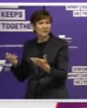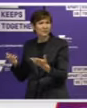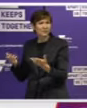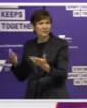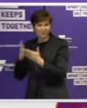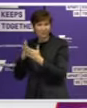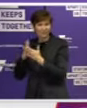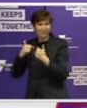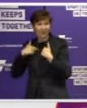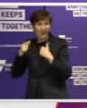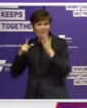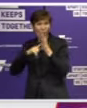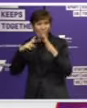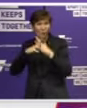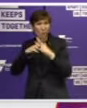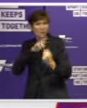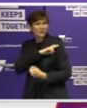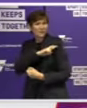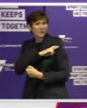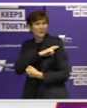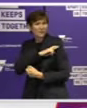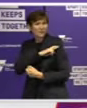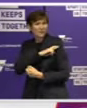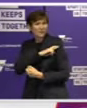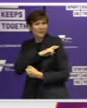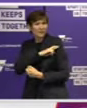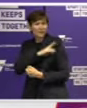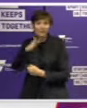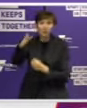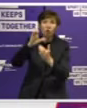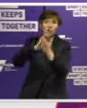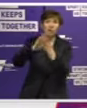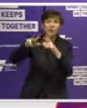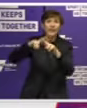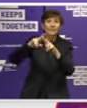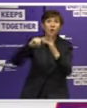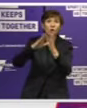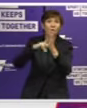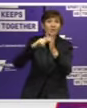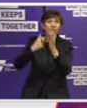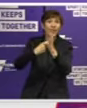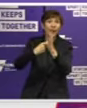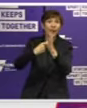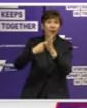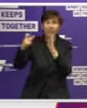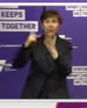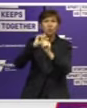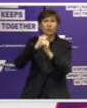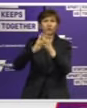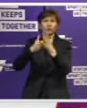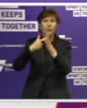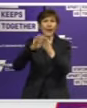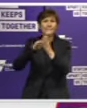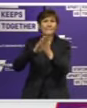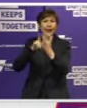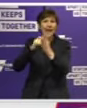statutory responsibilities. The Chief Commissioner cannot be directed on any matter by me. The Emergency